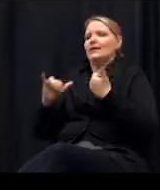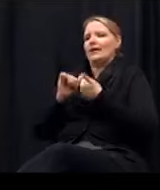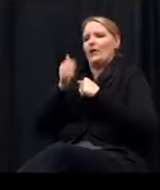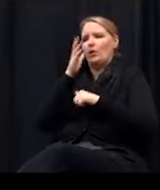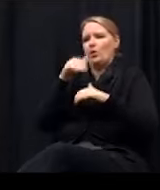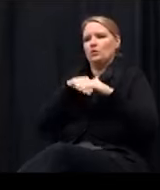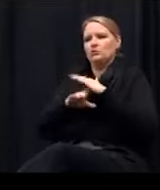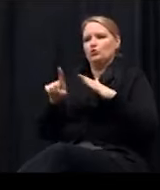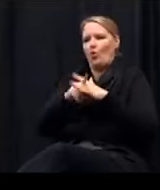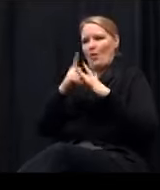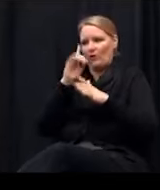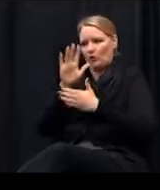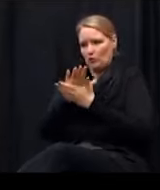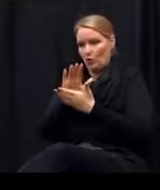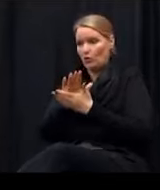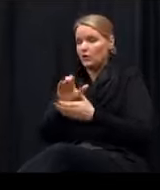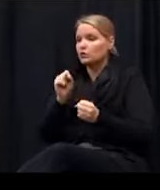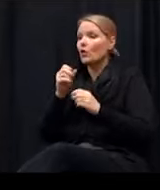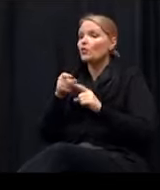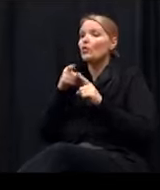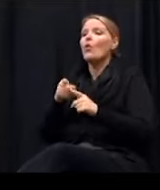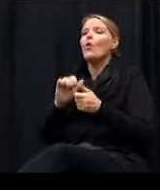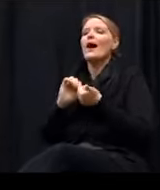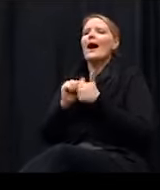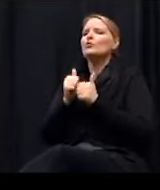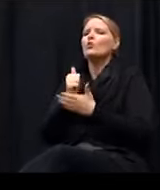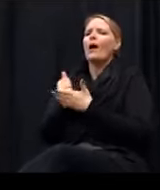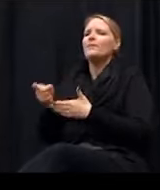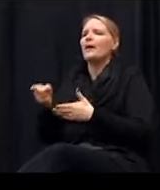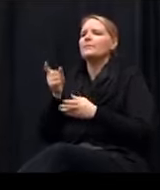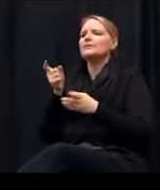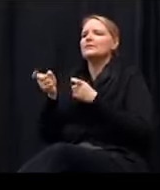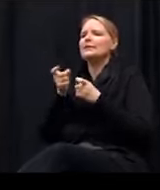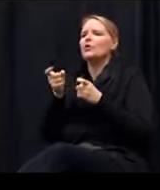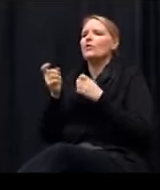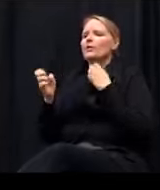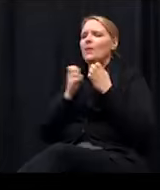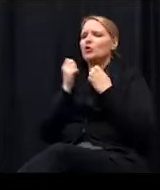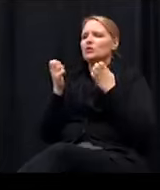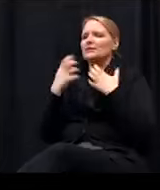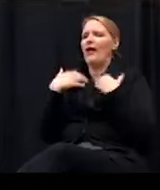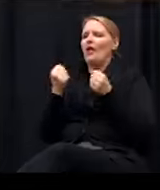school. And so really the goal is how do you help them deal with emotions in a healthy way?